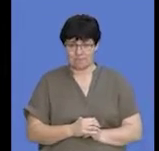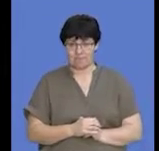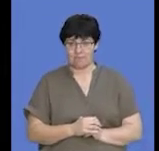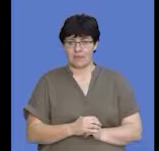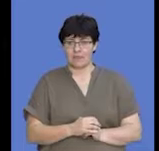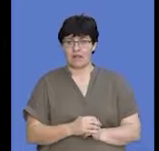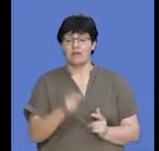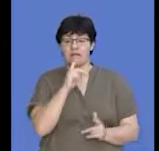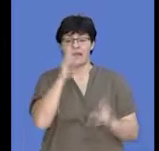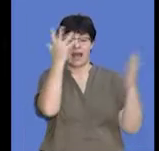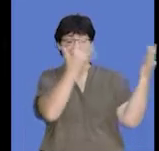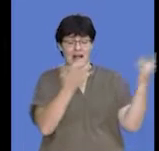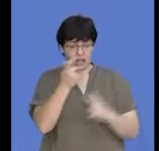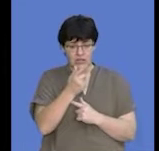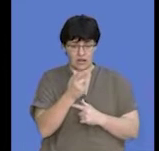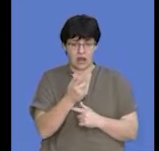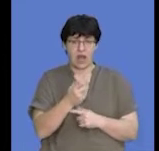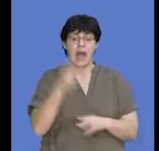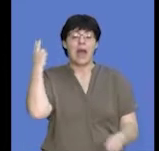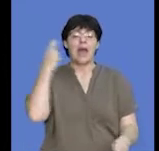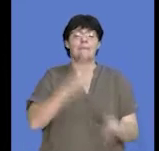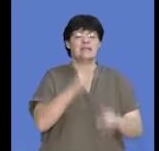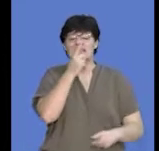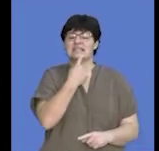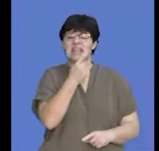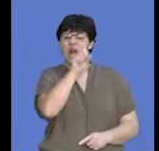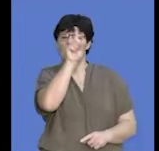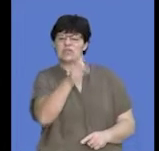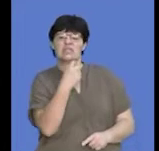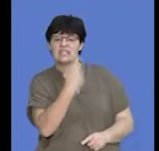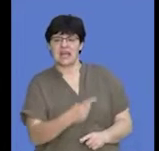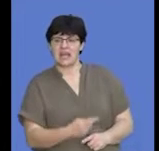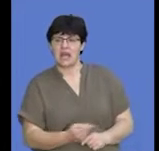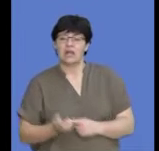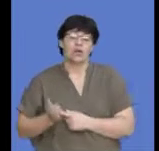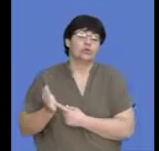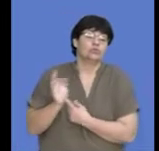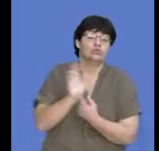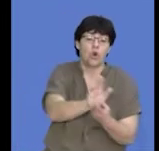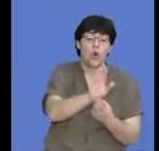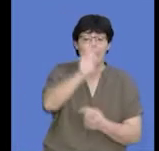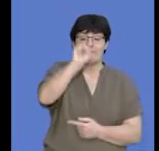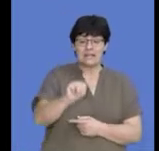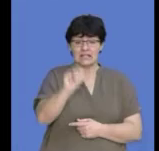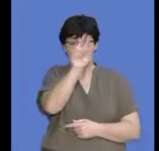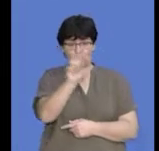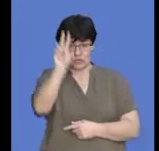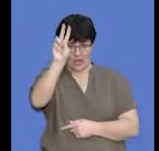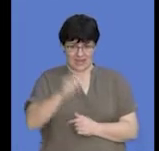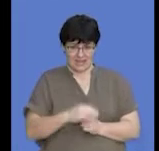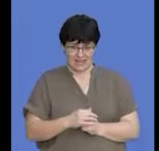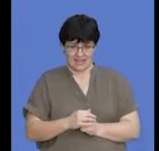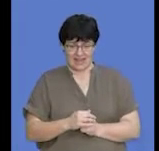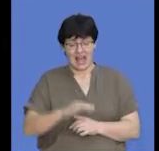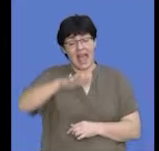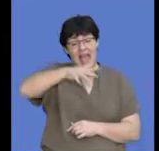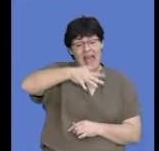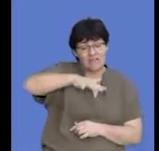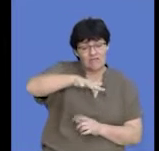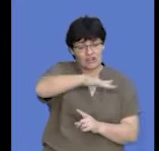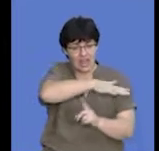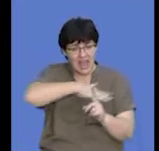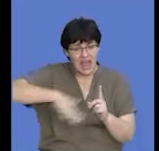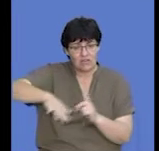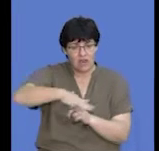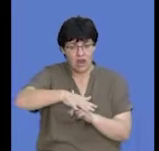it, calculate, and immediately look at the question. It's showing you meters squared. The average area